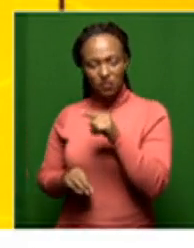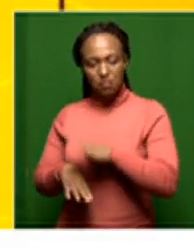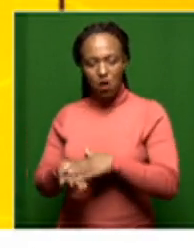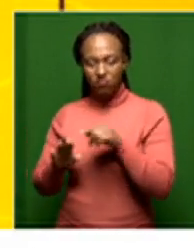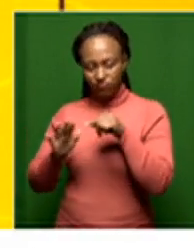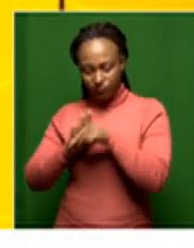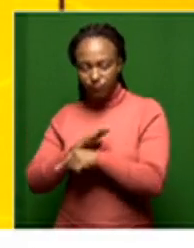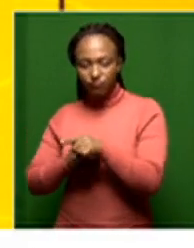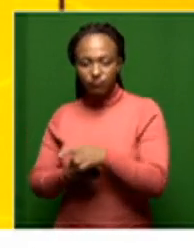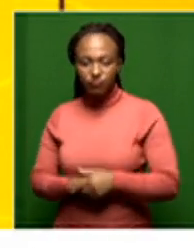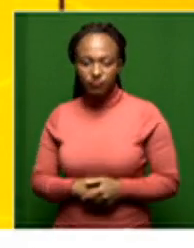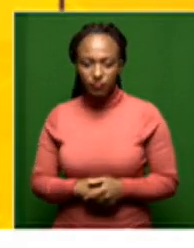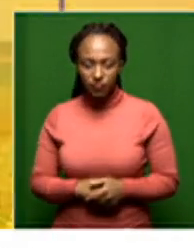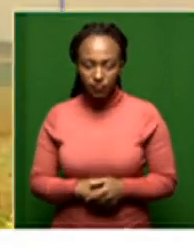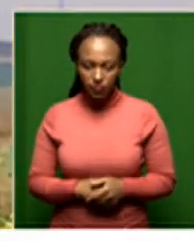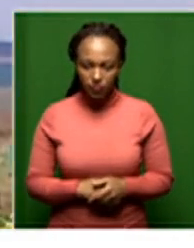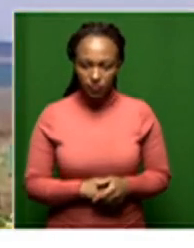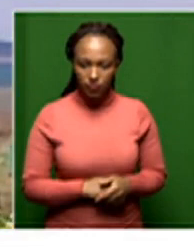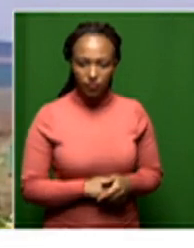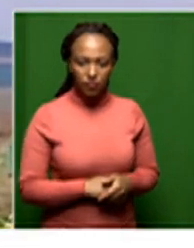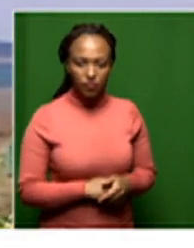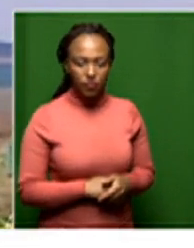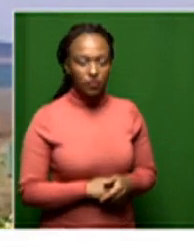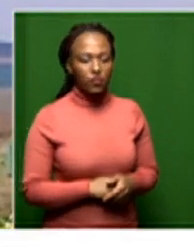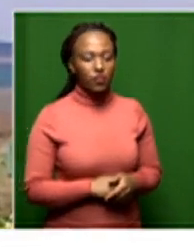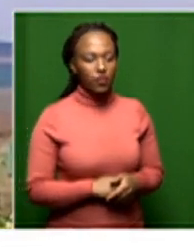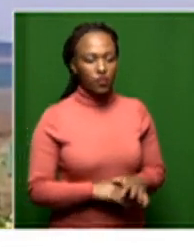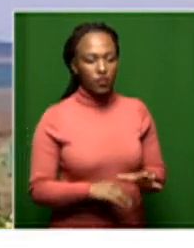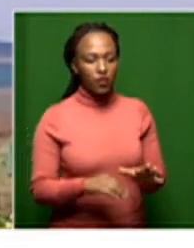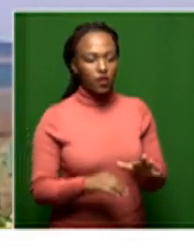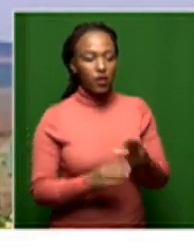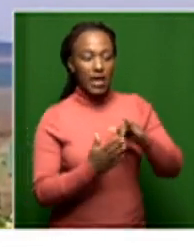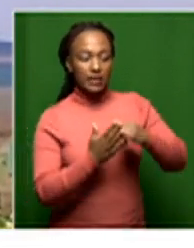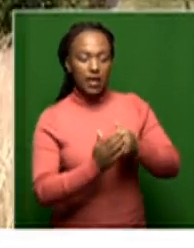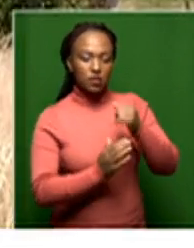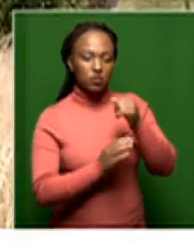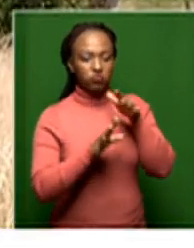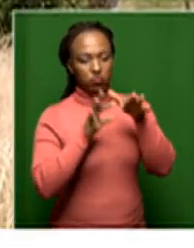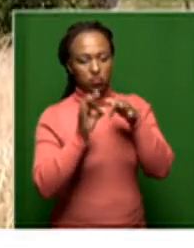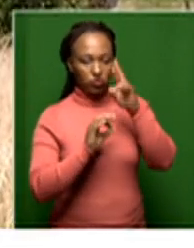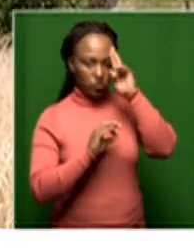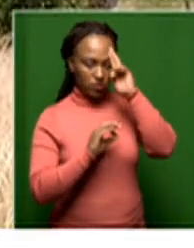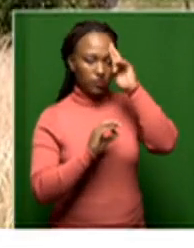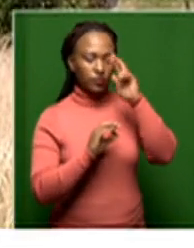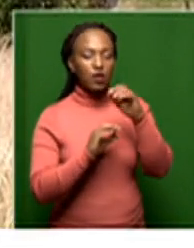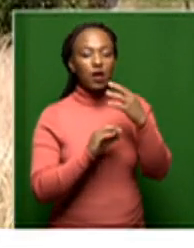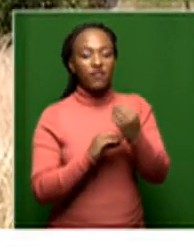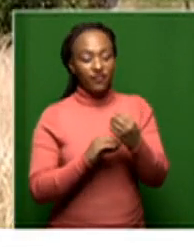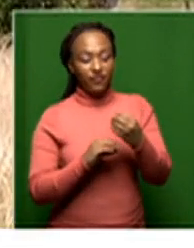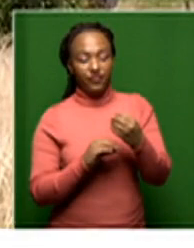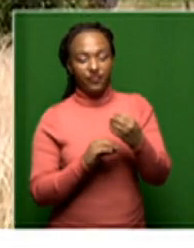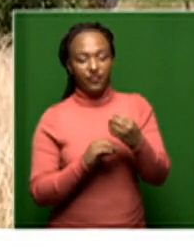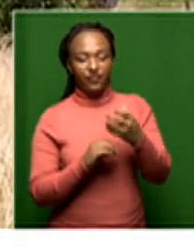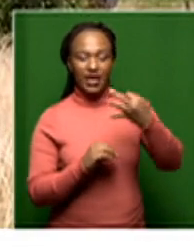little bit, please? Thank you. So just to recap on the, I would say, three